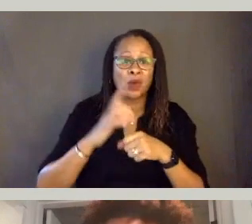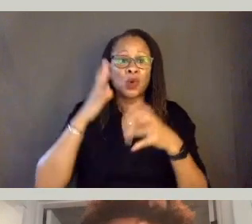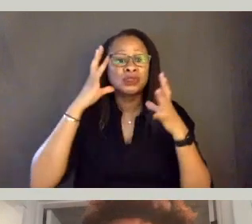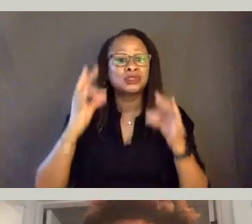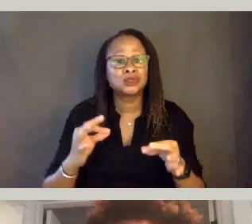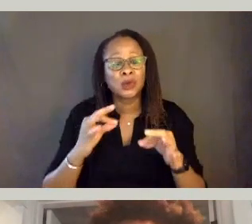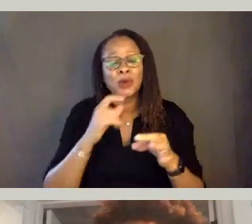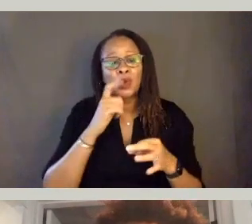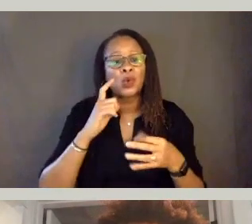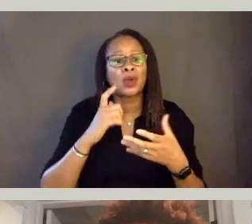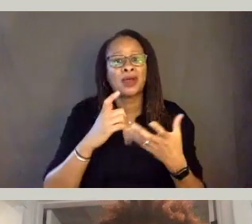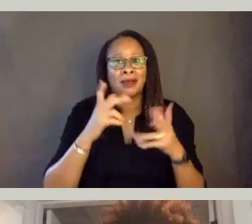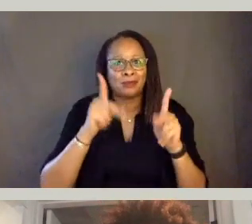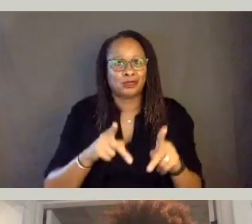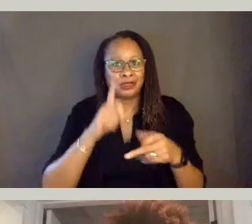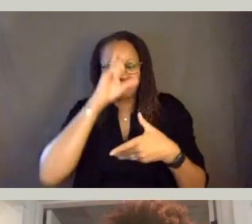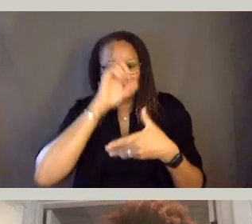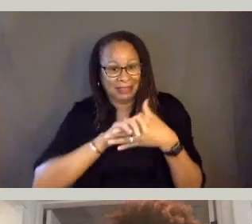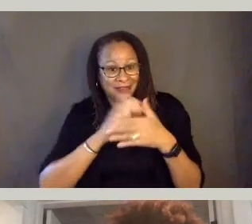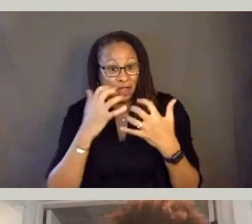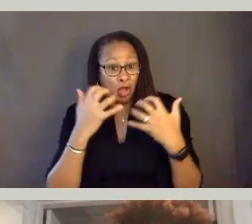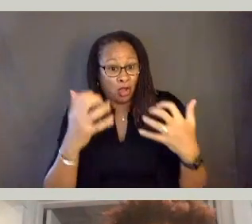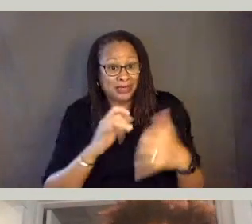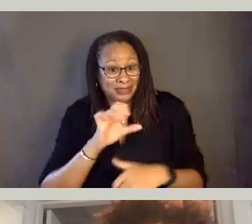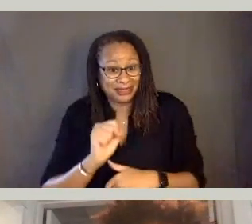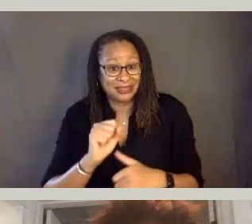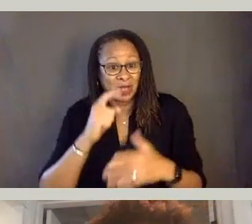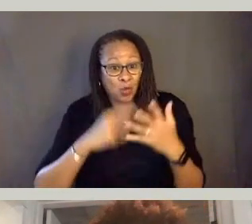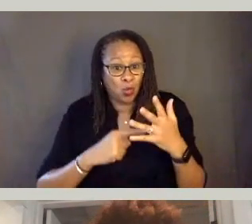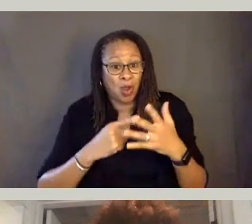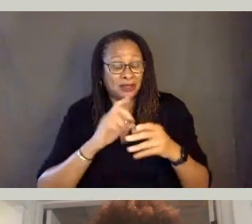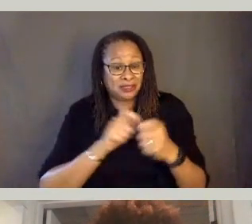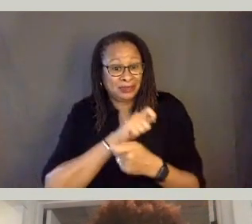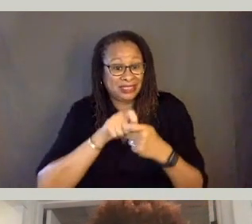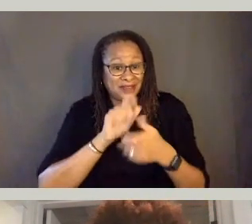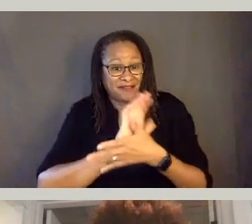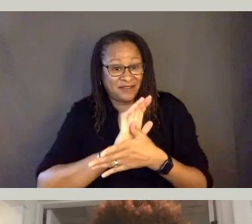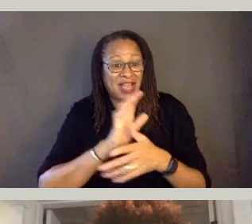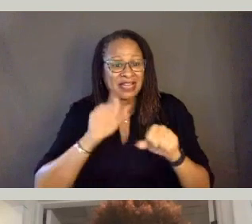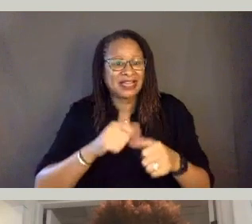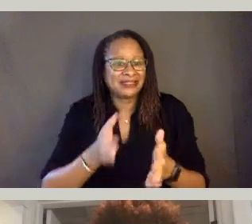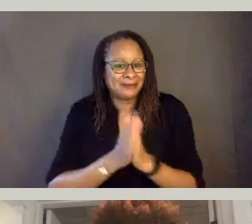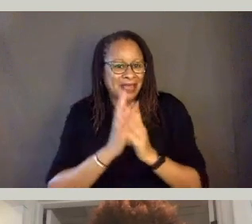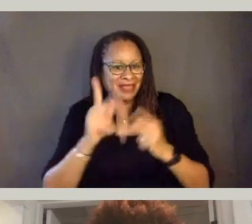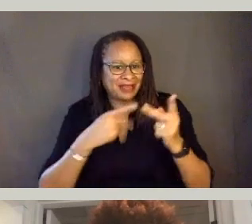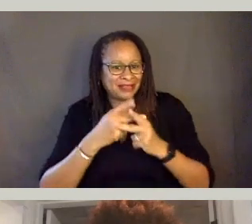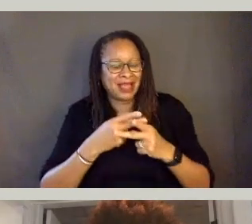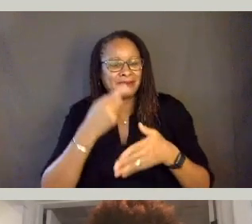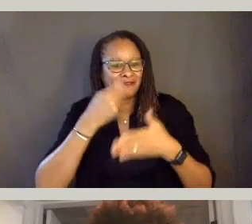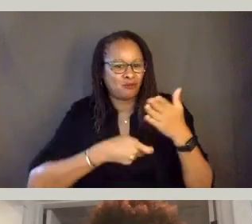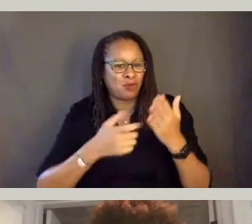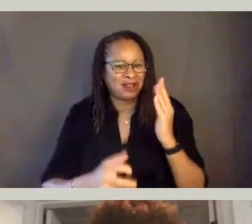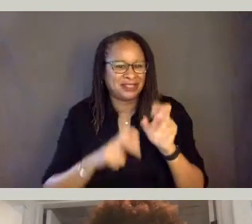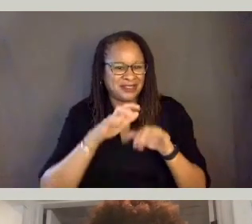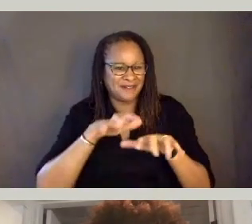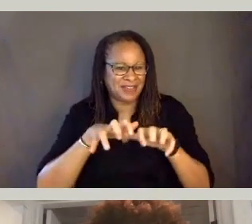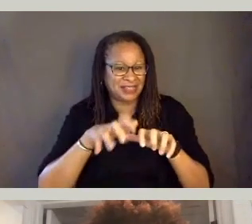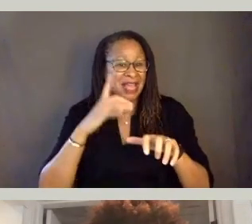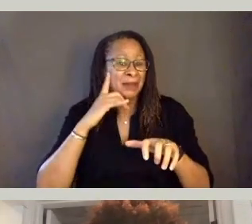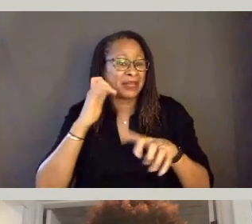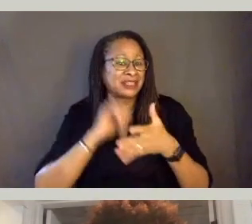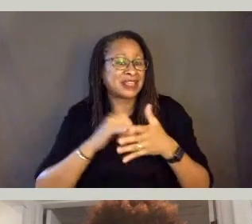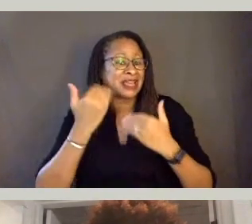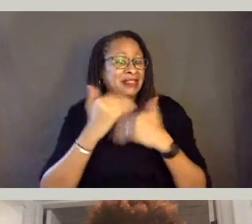one believes the audience is and what particular films can command those types of price tags, that is the concern of ours, because that can limit the